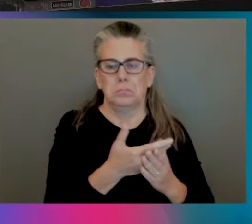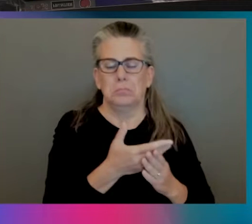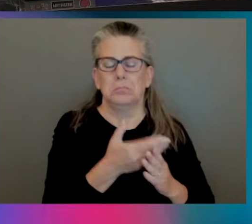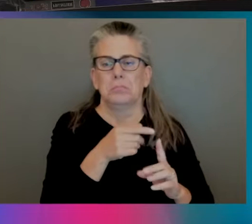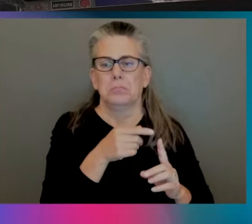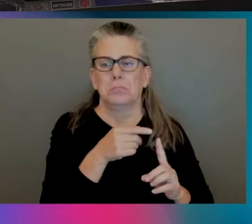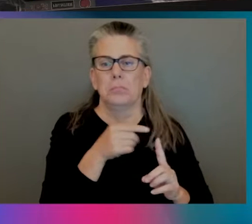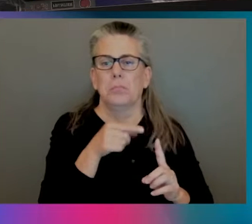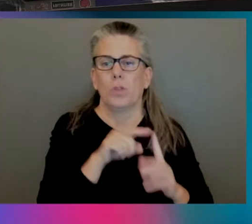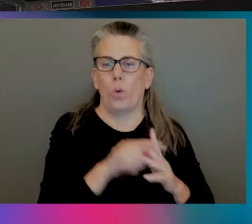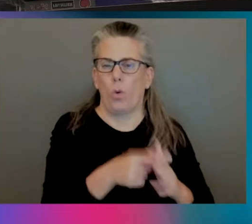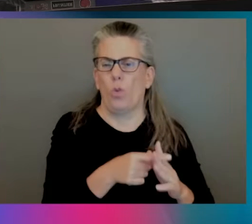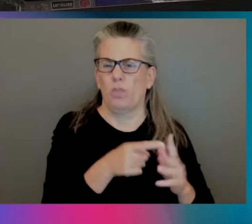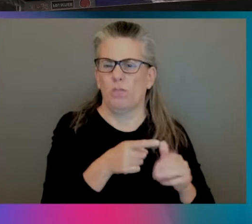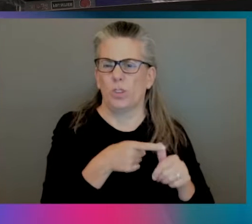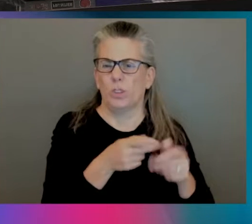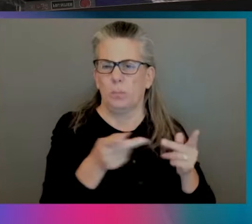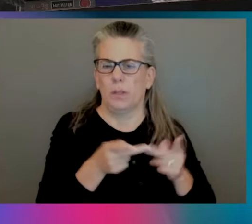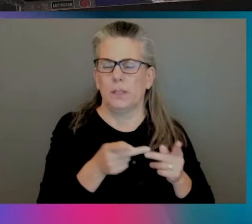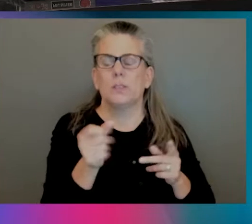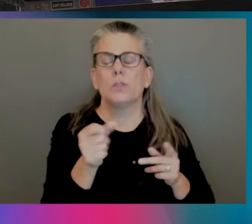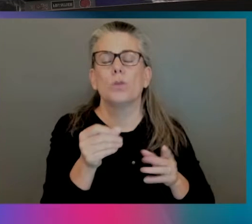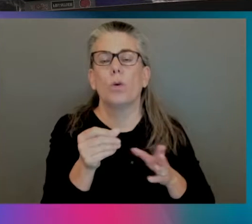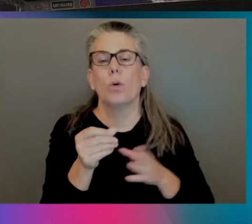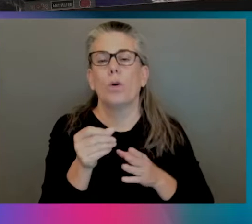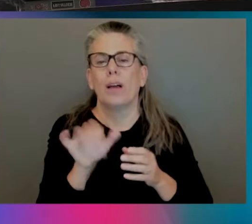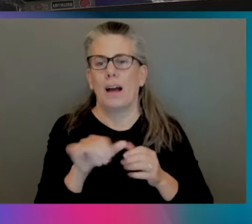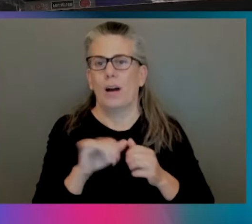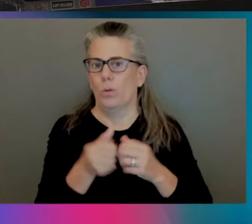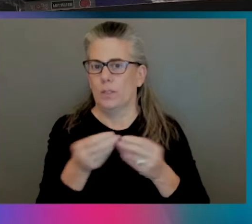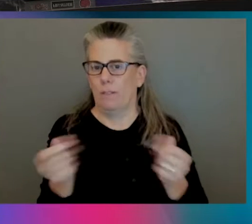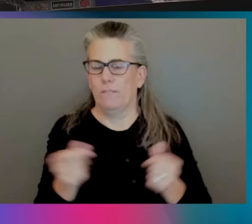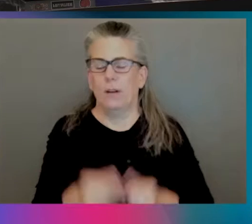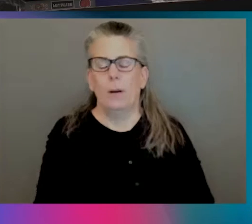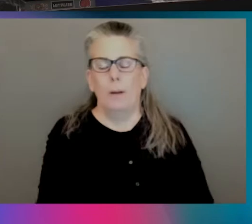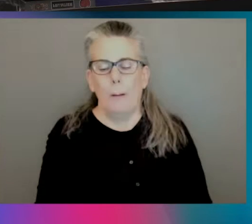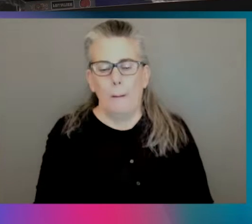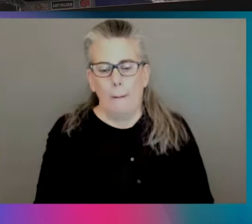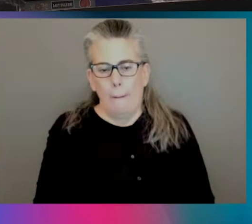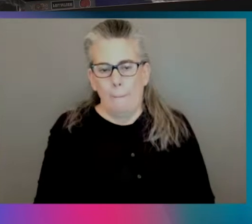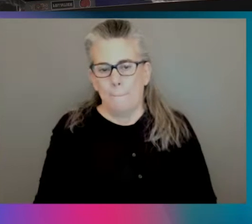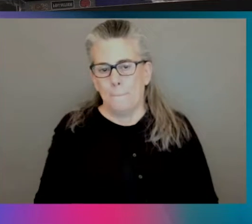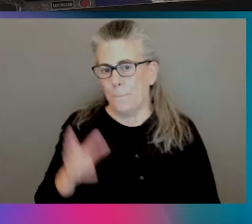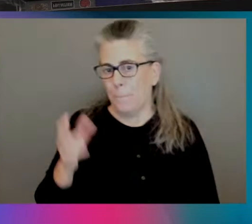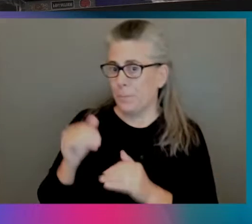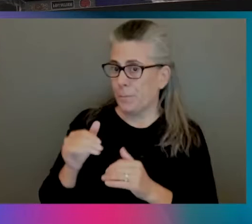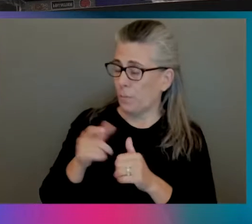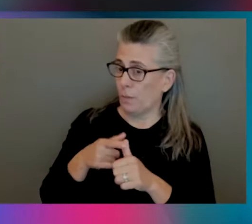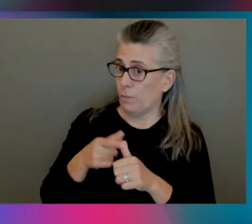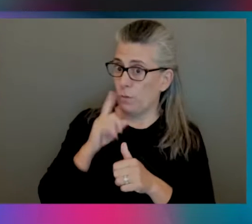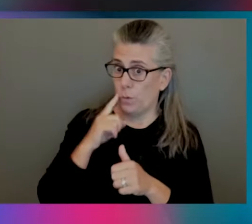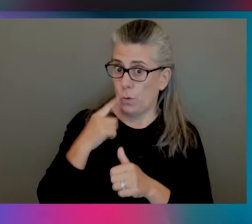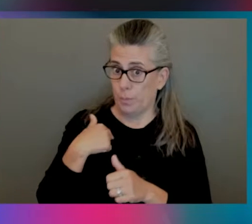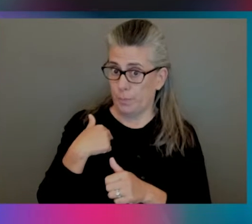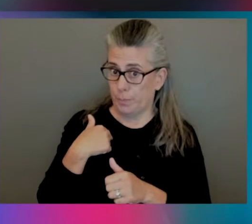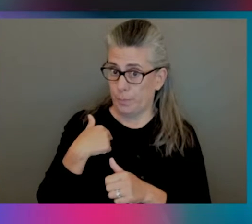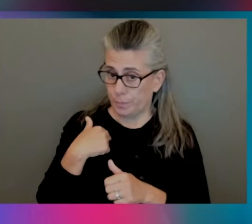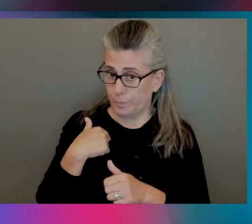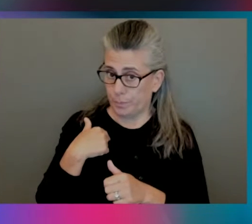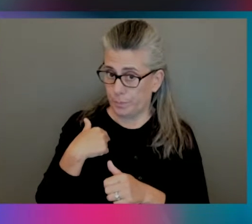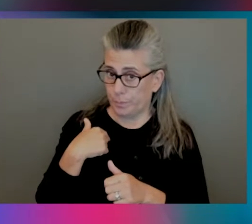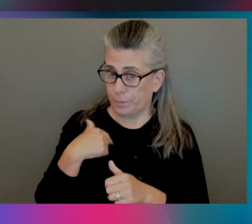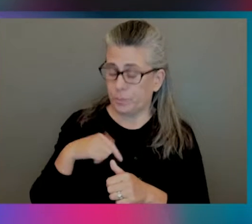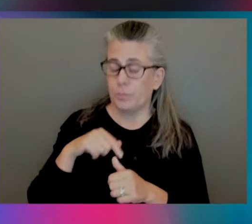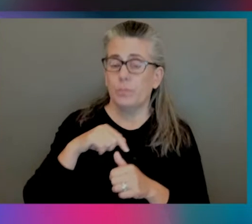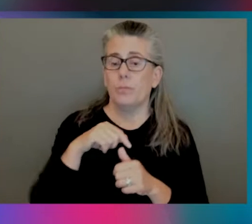here. Excellent. I think one of the inspiration to solve this problem for me was to crack interviews a long time back when I